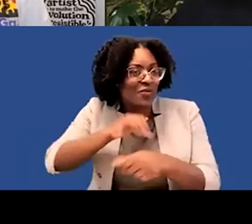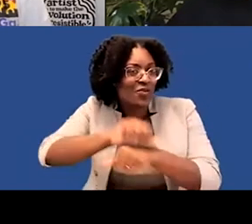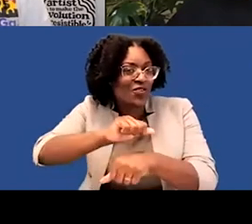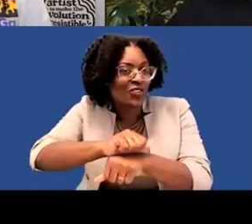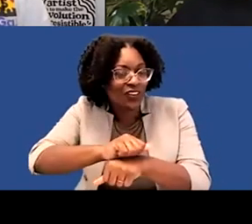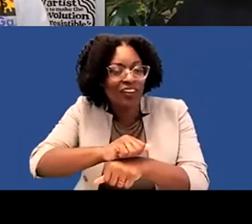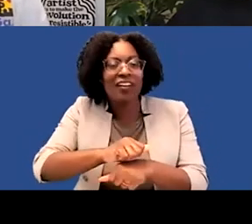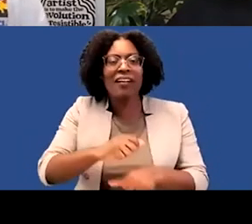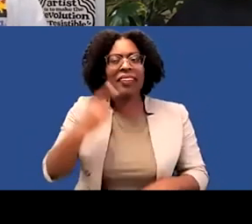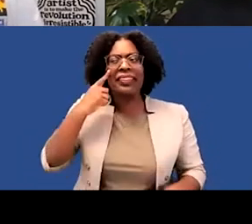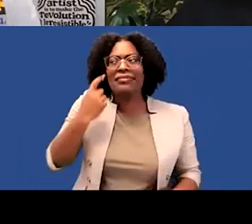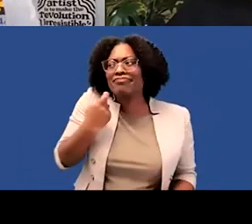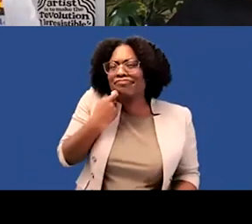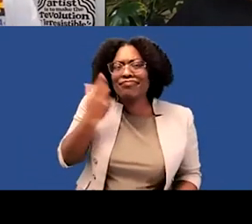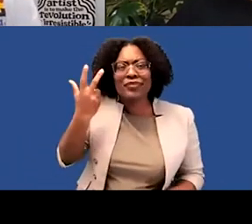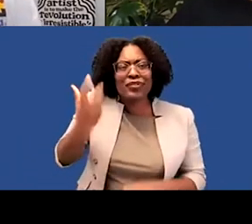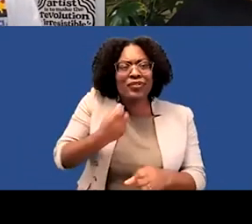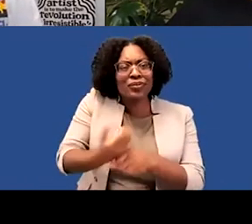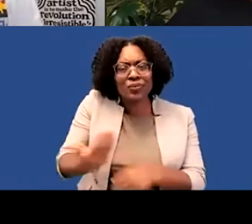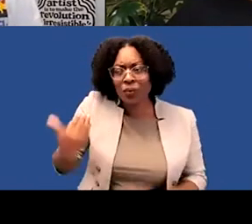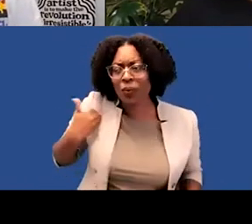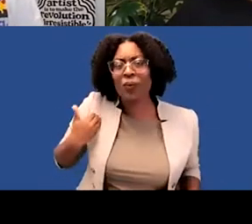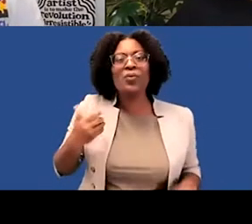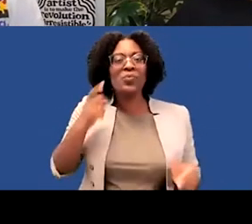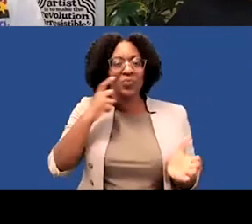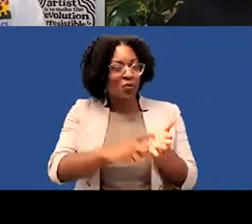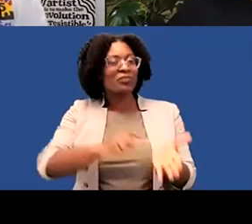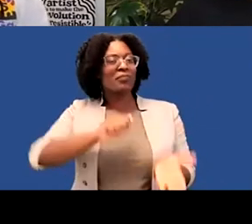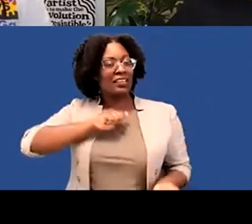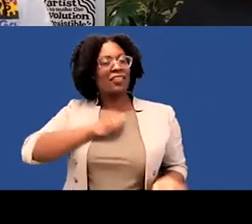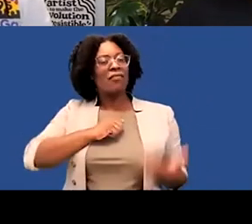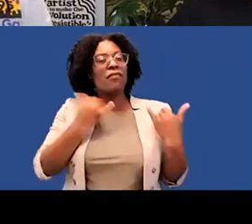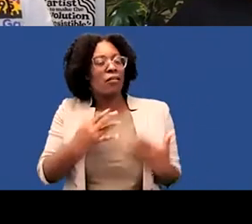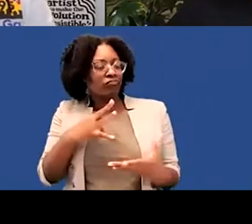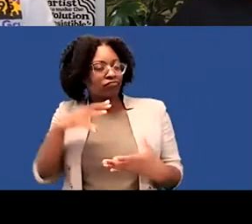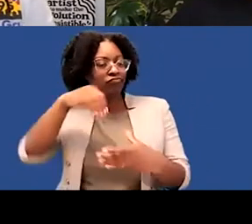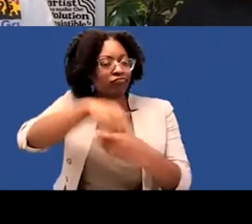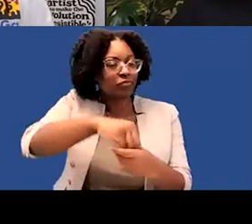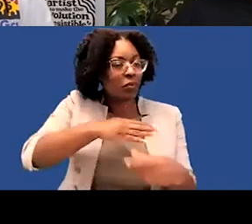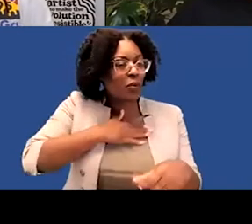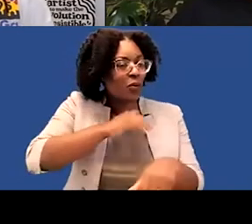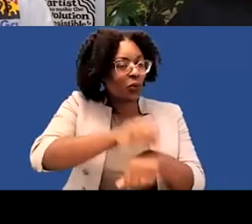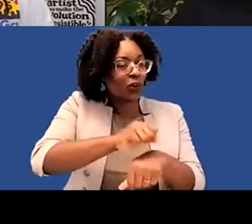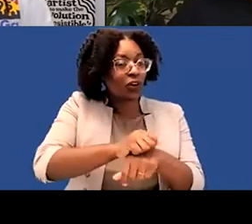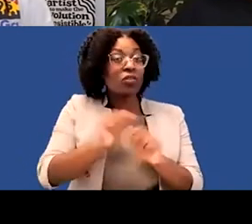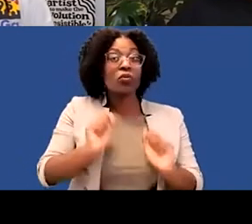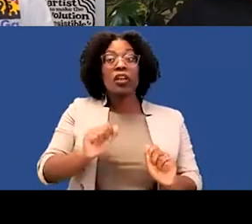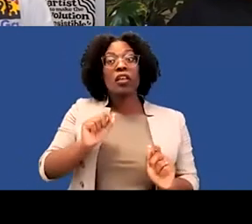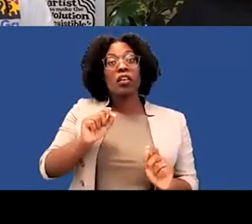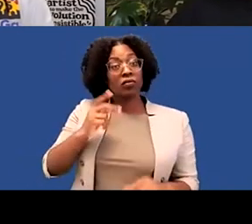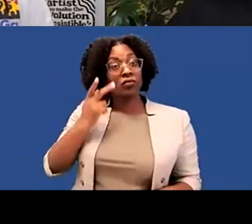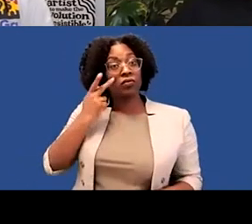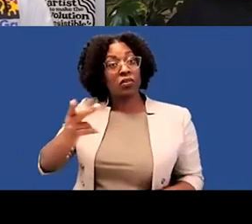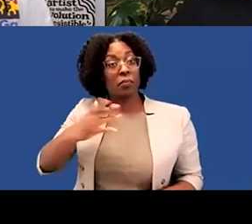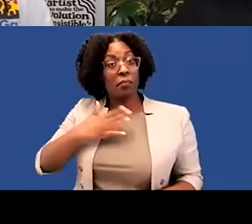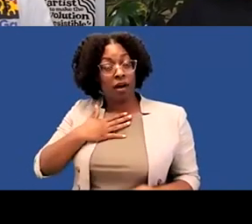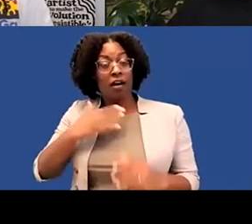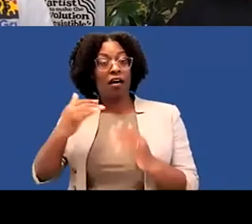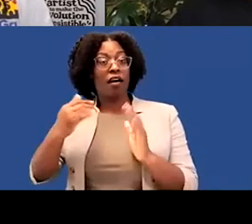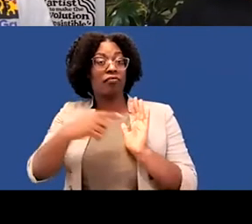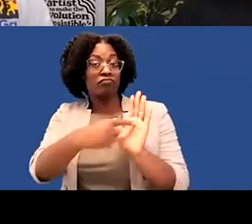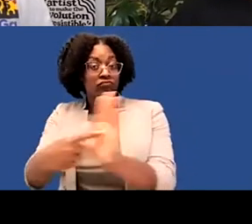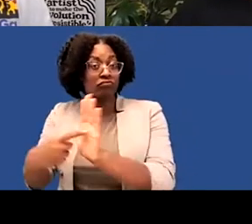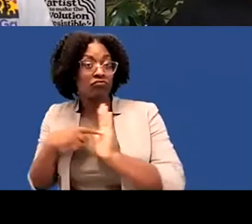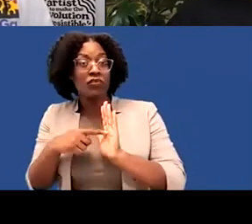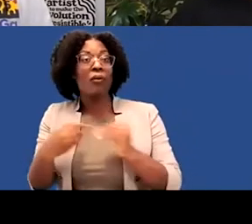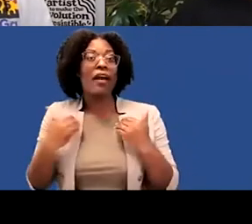work. And if you go to Fotografiska, there are like, they're small, but there are probably like 6 or 7 nudes of me